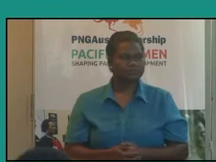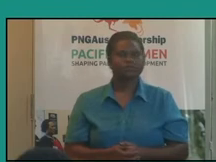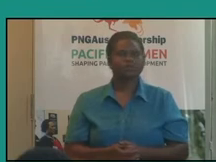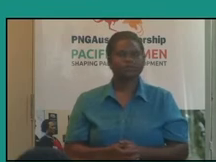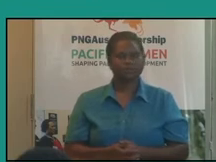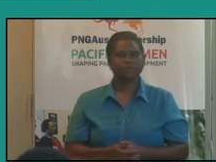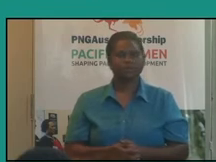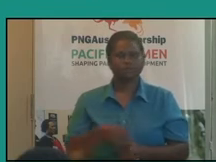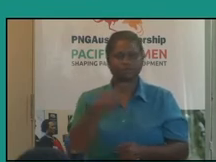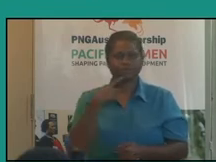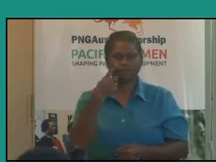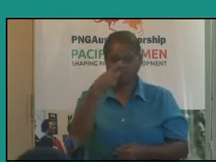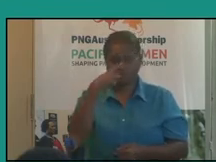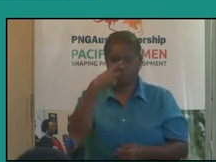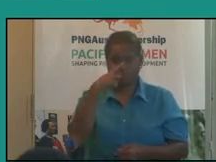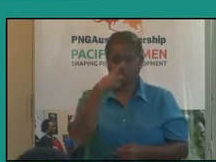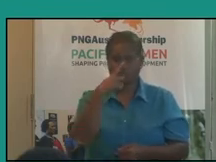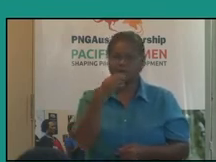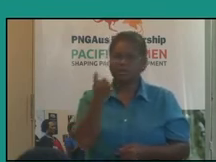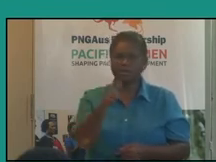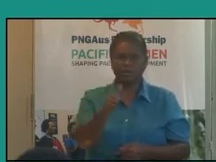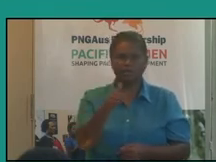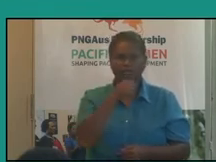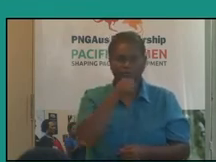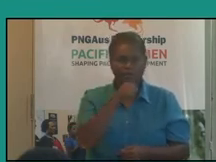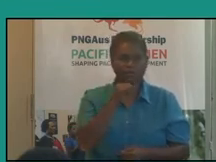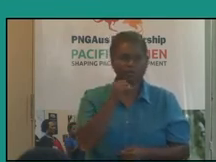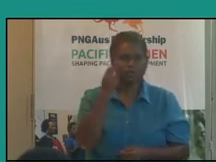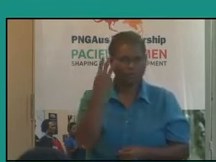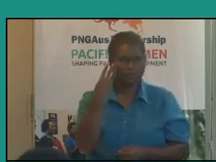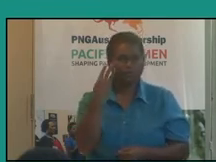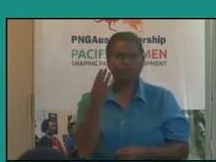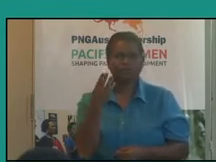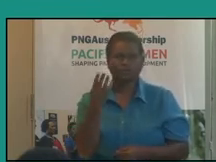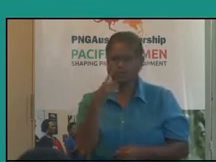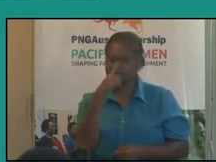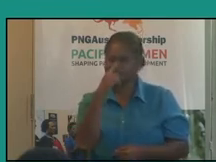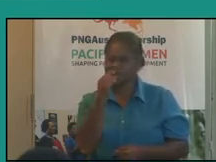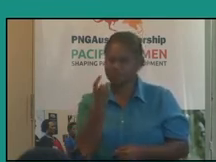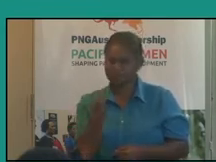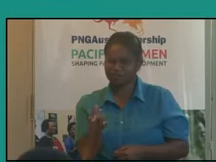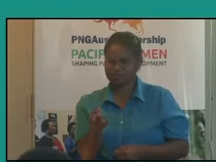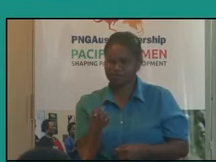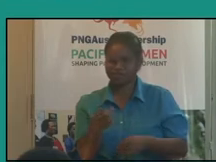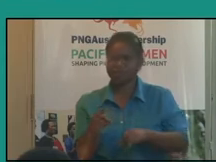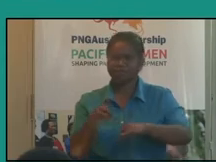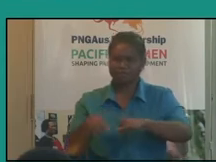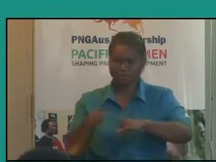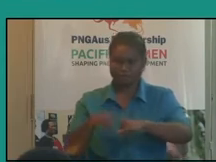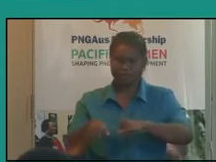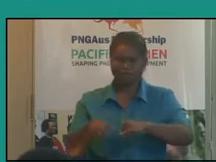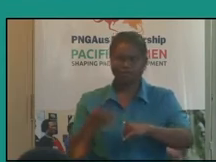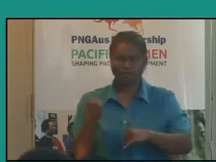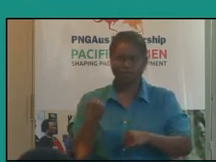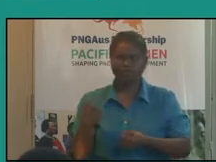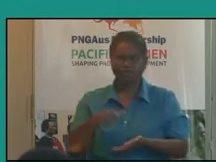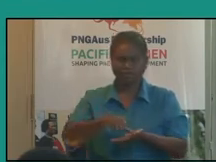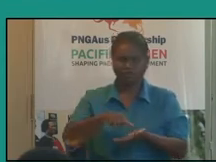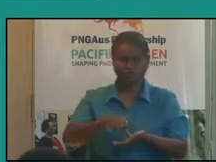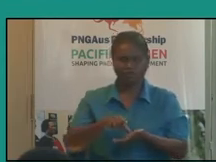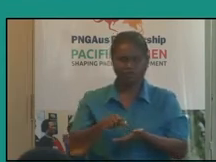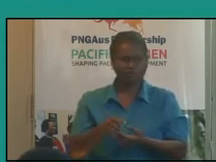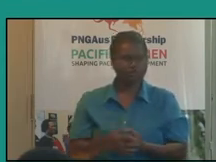from whatever contributions, either it's from corporate contributions or from individual contributions or support.